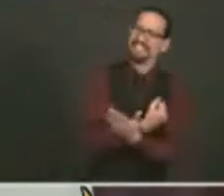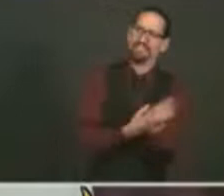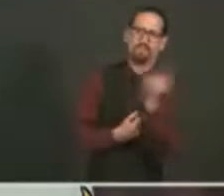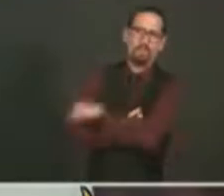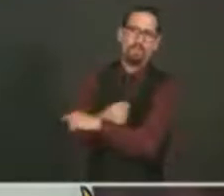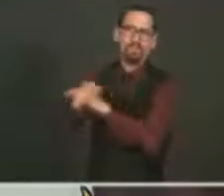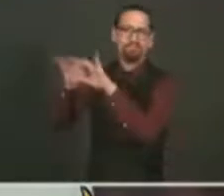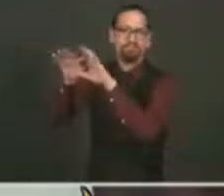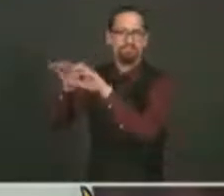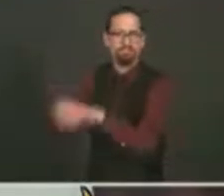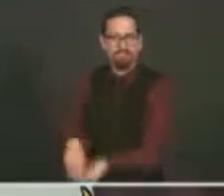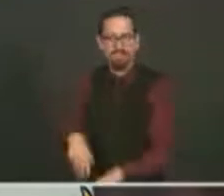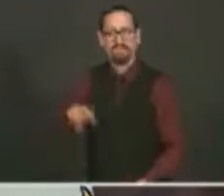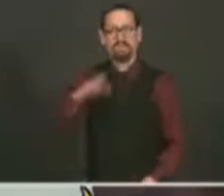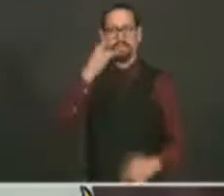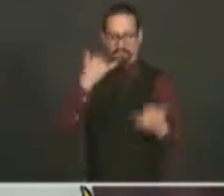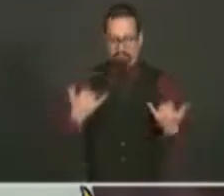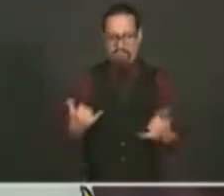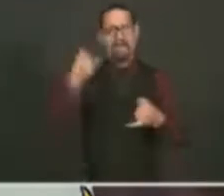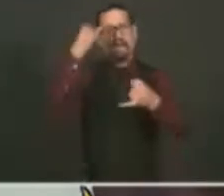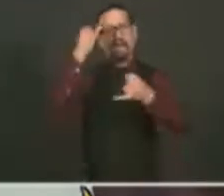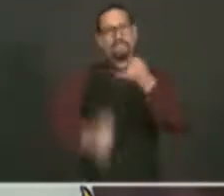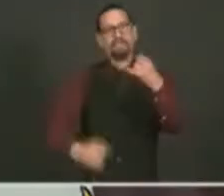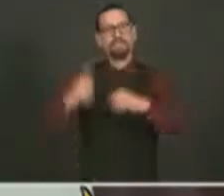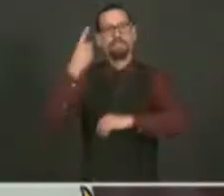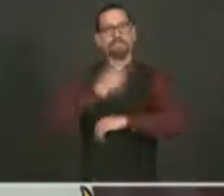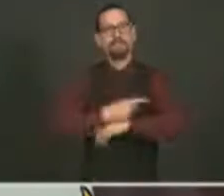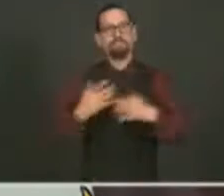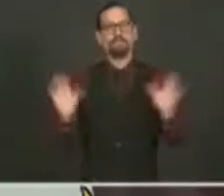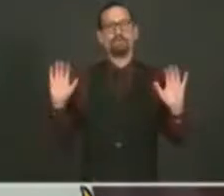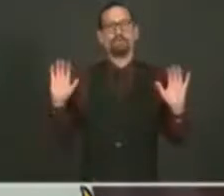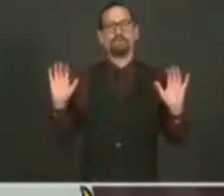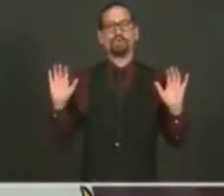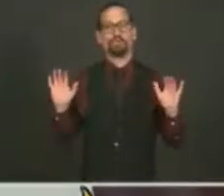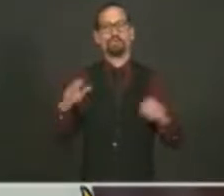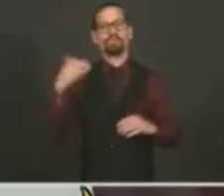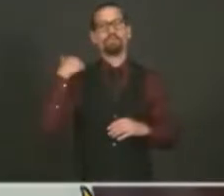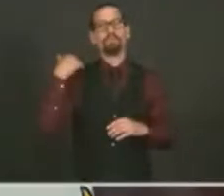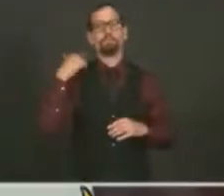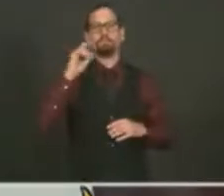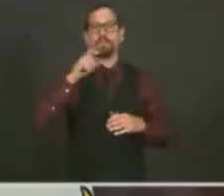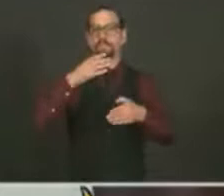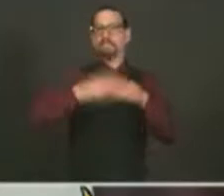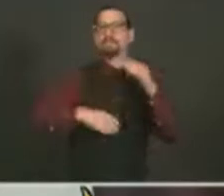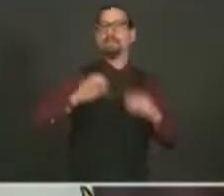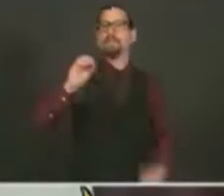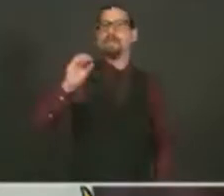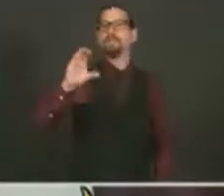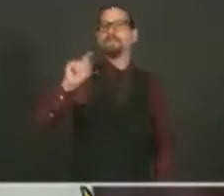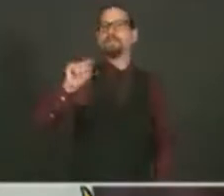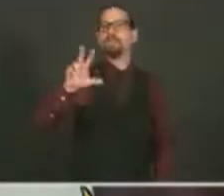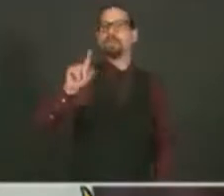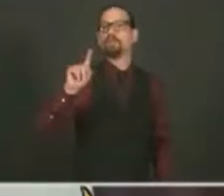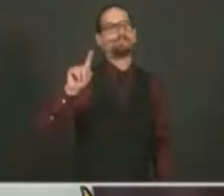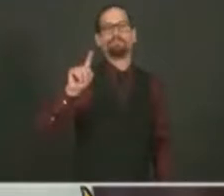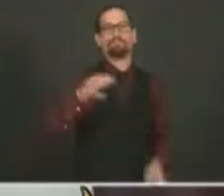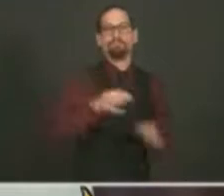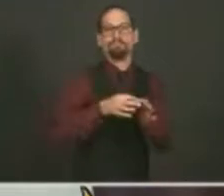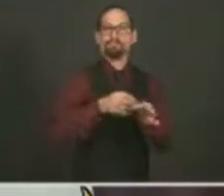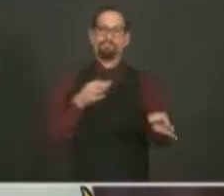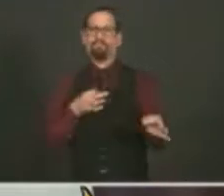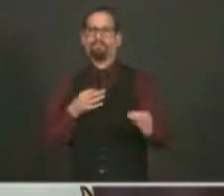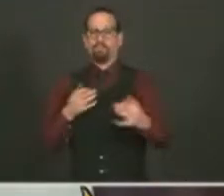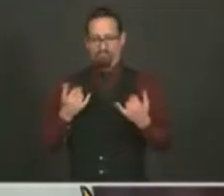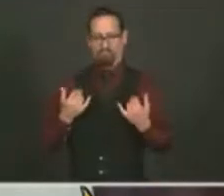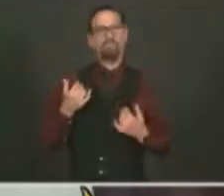is now today. It's not the end of the month. It had been the end of the month. The deadline is today. Fill it out today. Especially now as we're